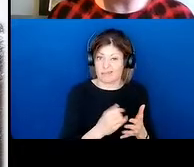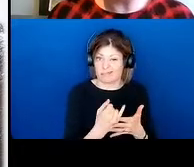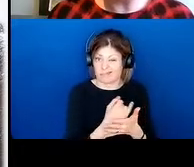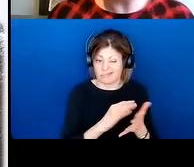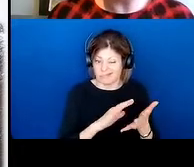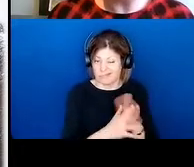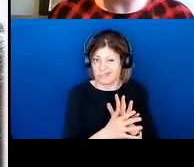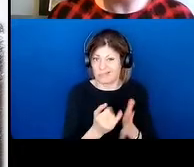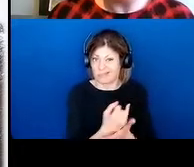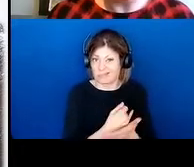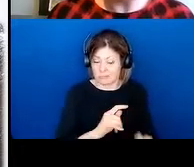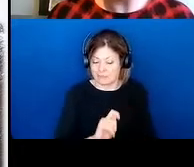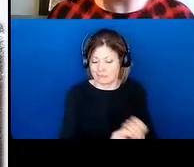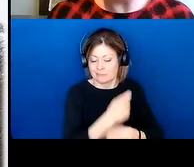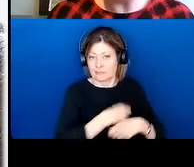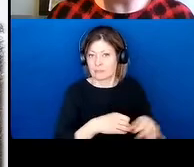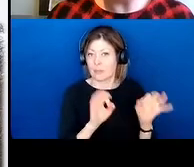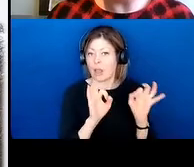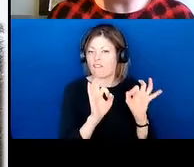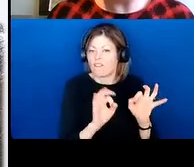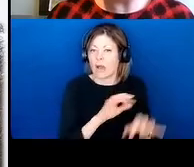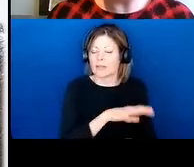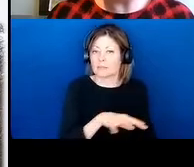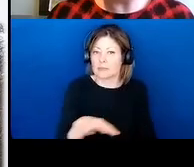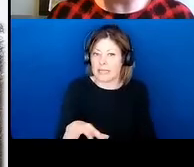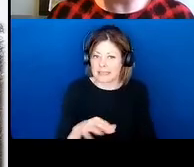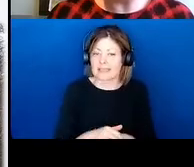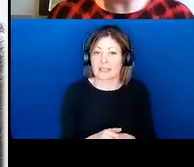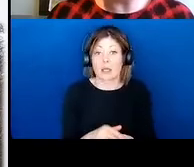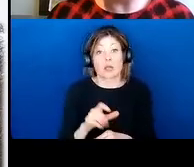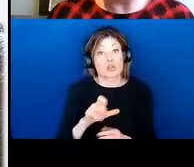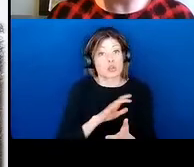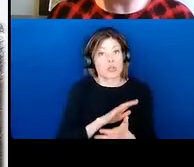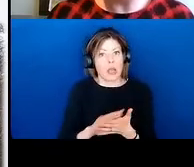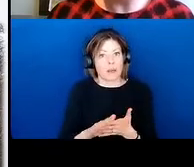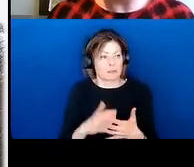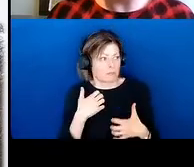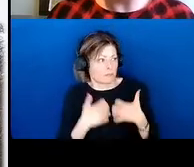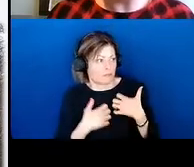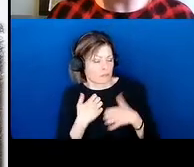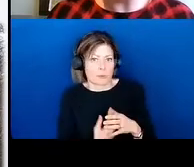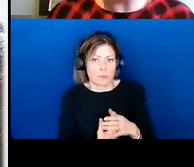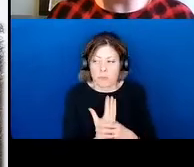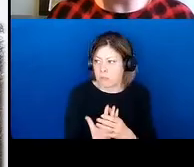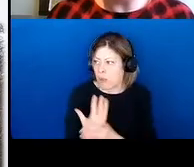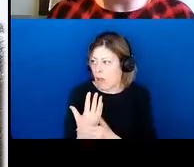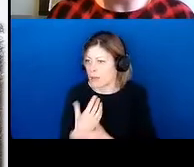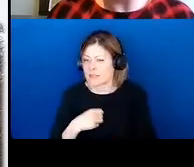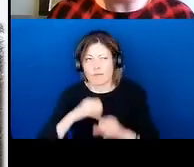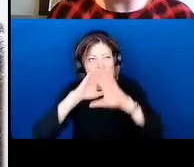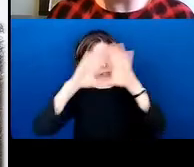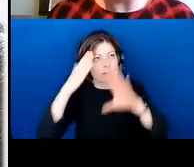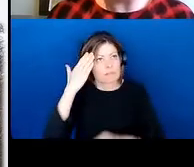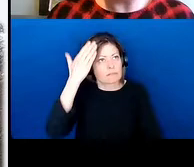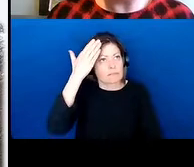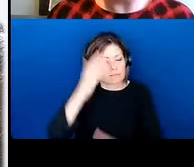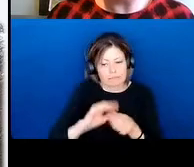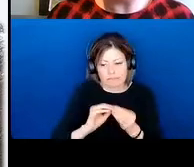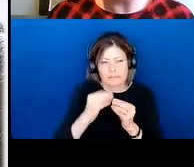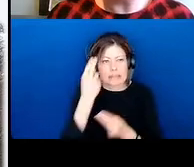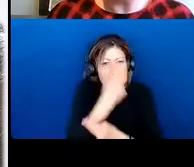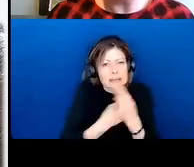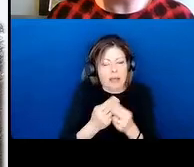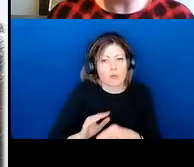Hamilton was a keen plantsman and an original and imaginative garden designer, creating a garden that was ahead of